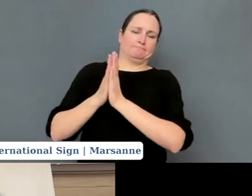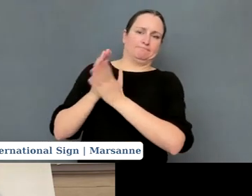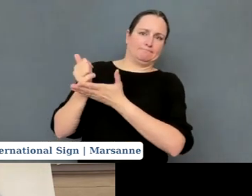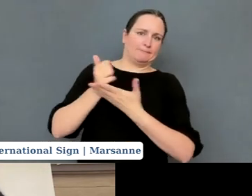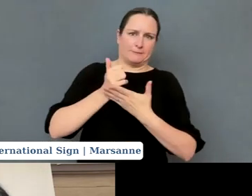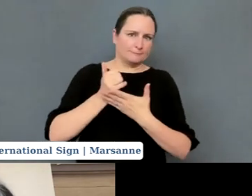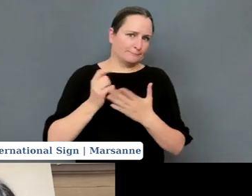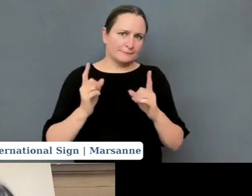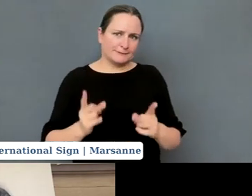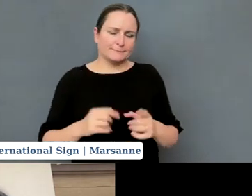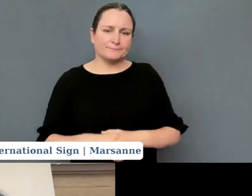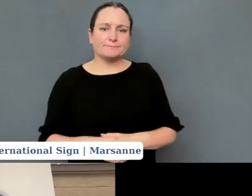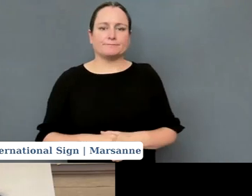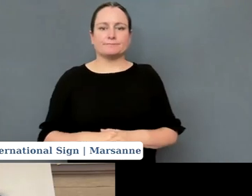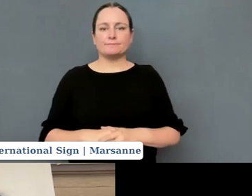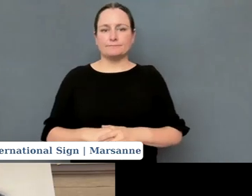gender evidence-based